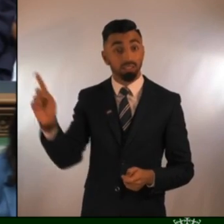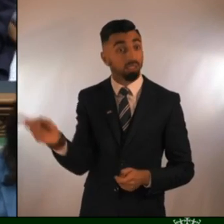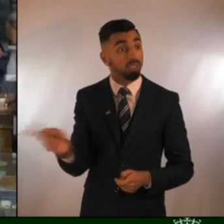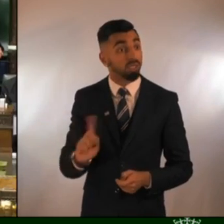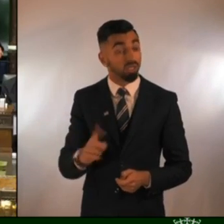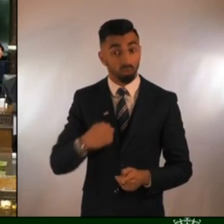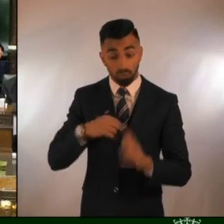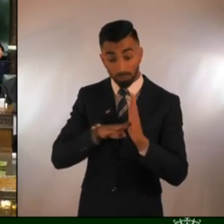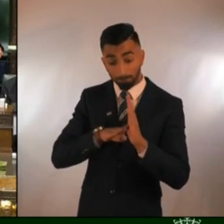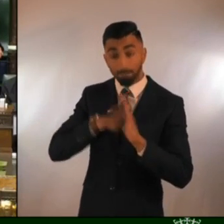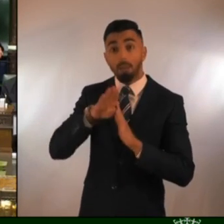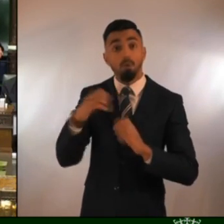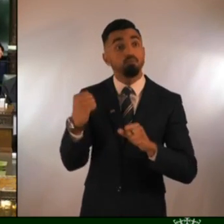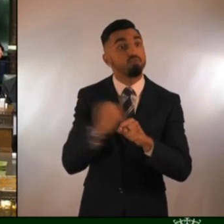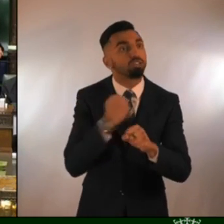2.5%.